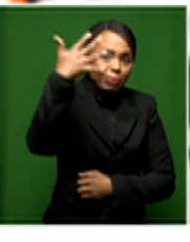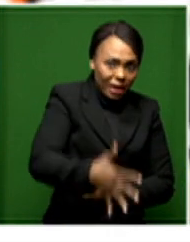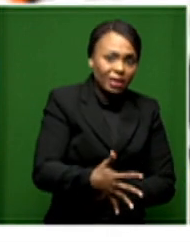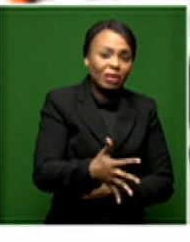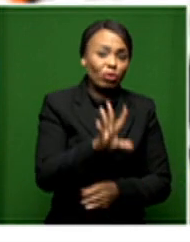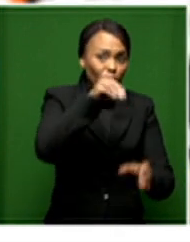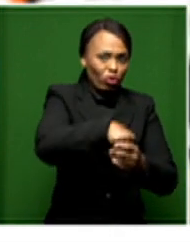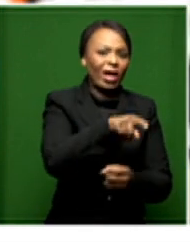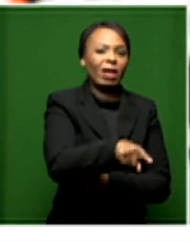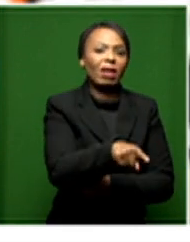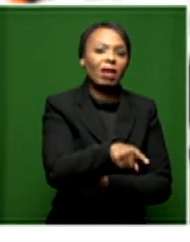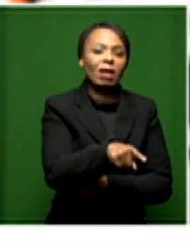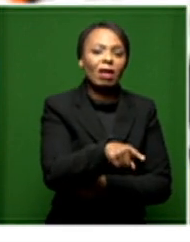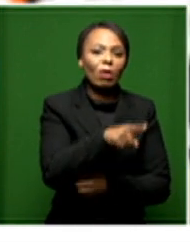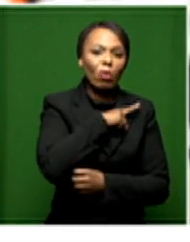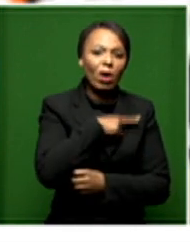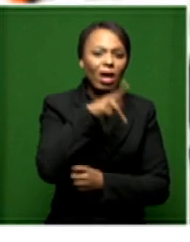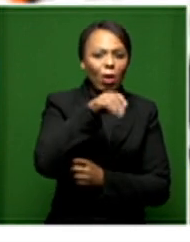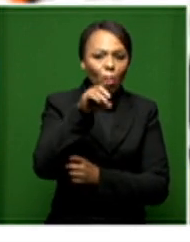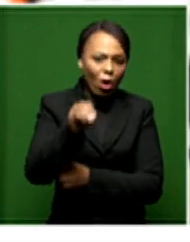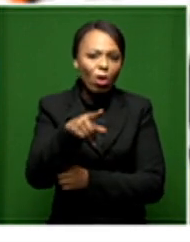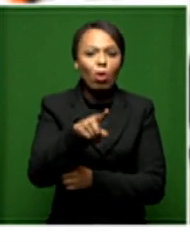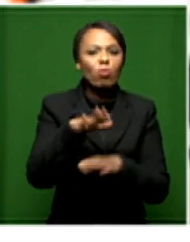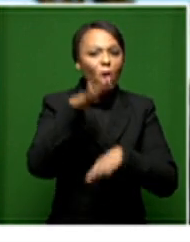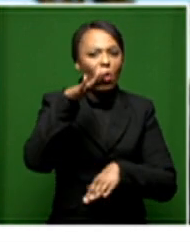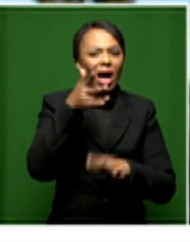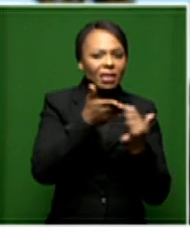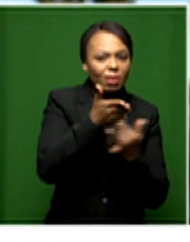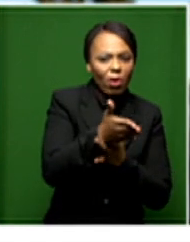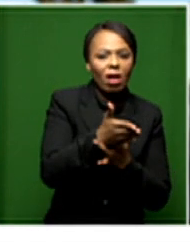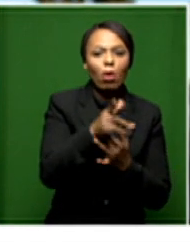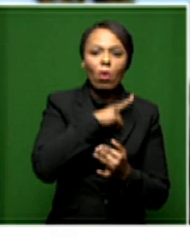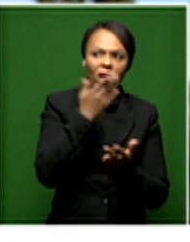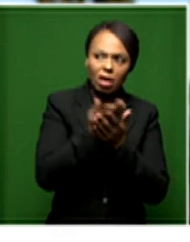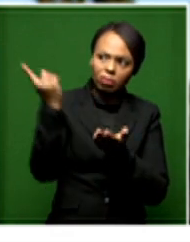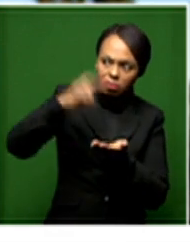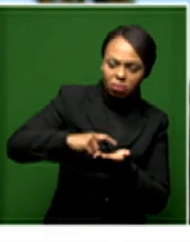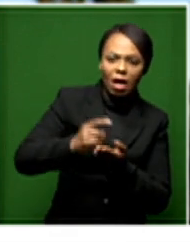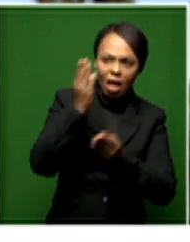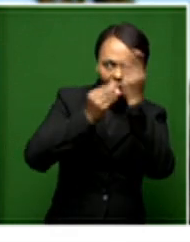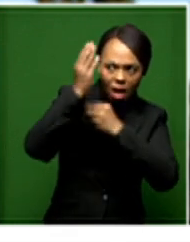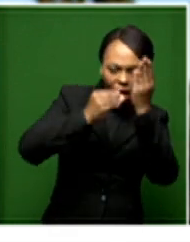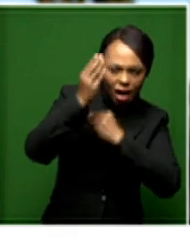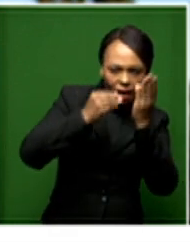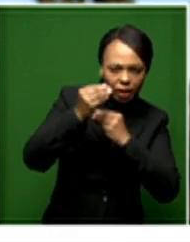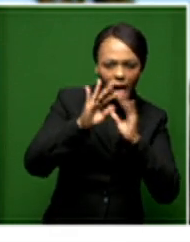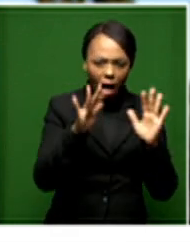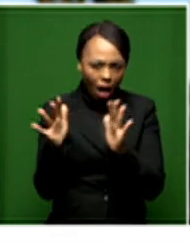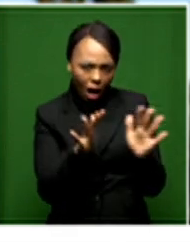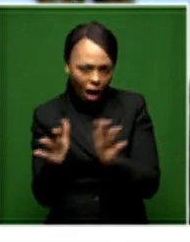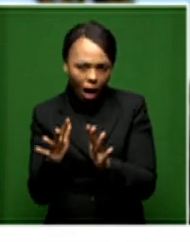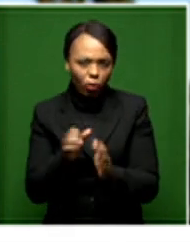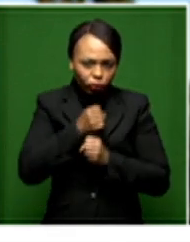aim of City Polo was to make polo more accessible. People can come and have lessons. They can rent time